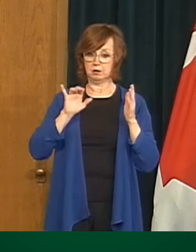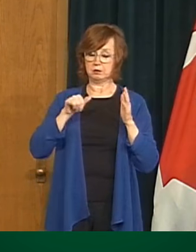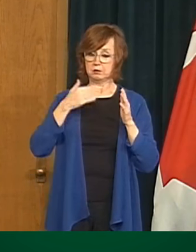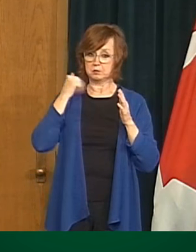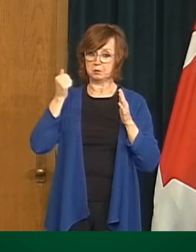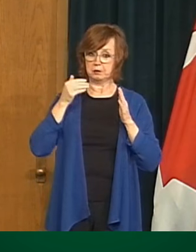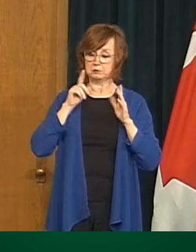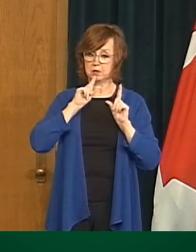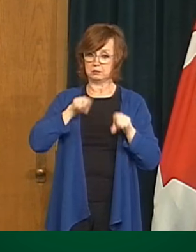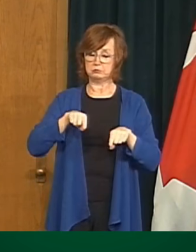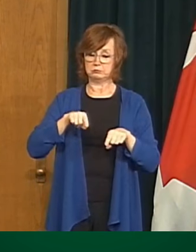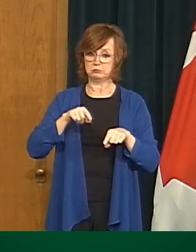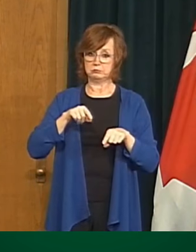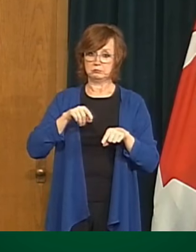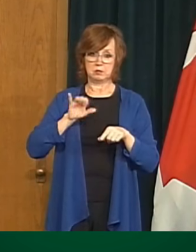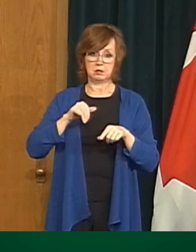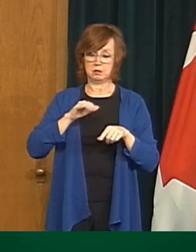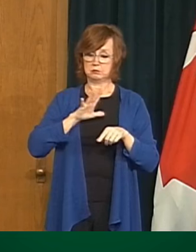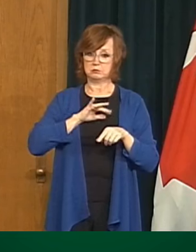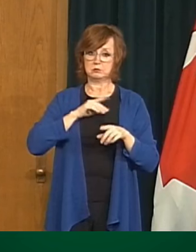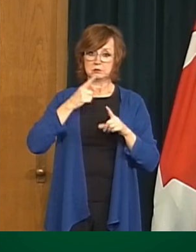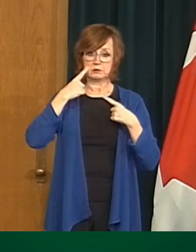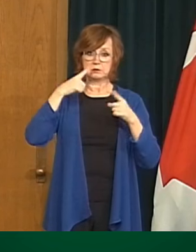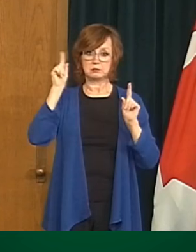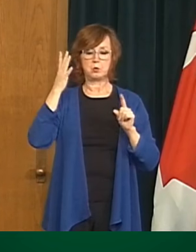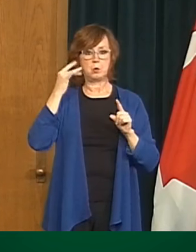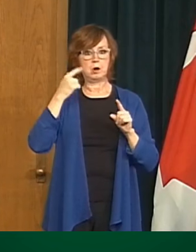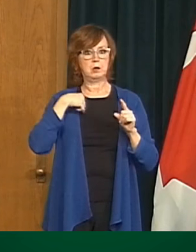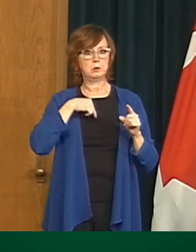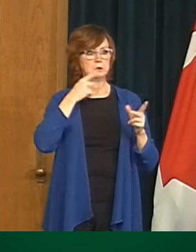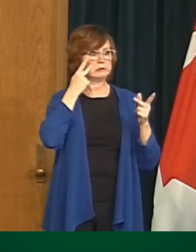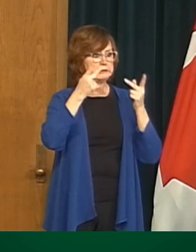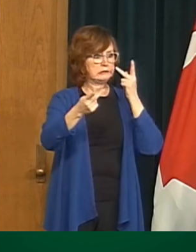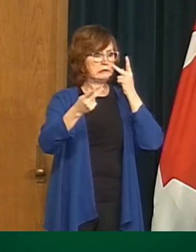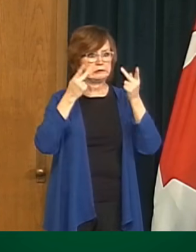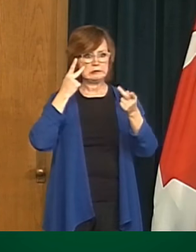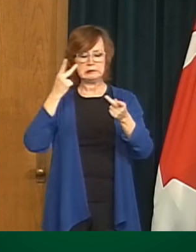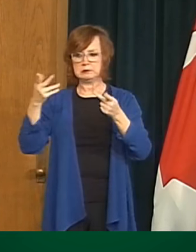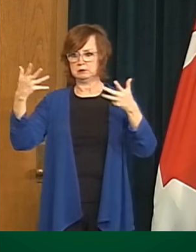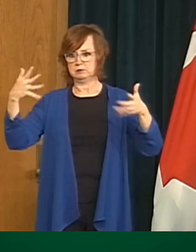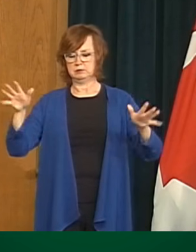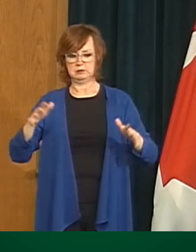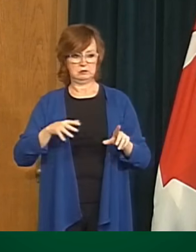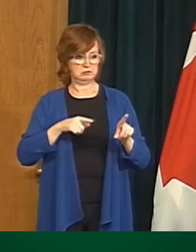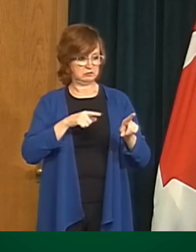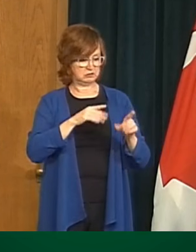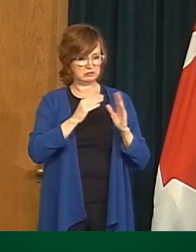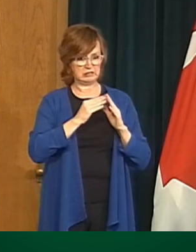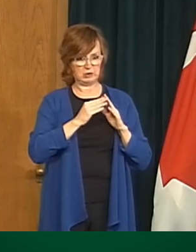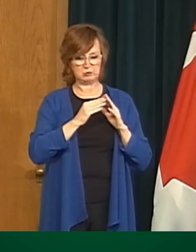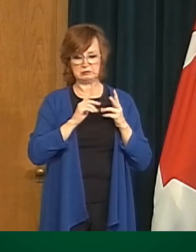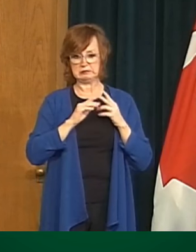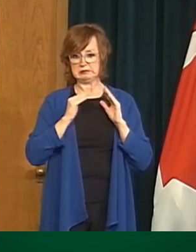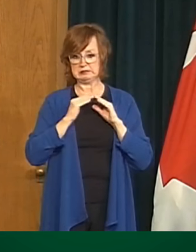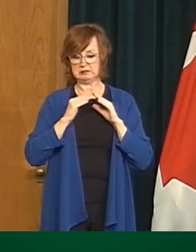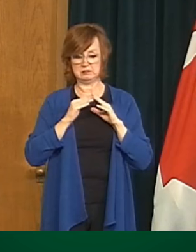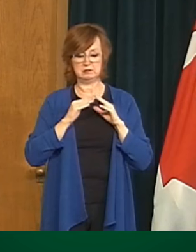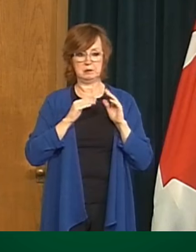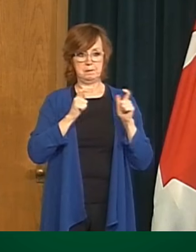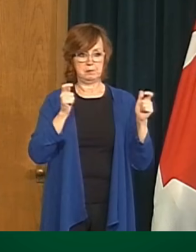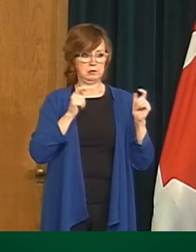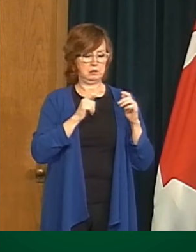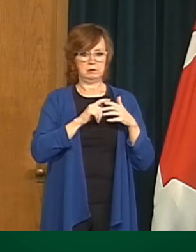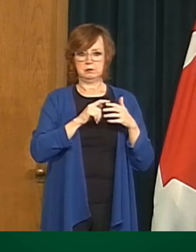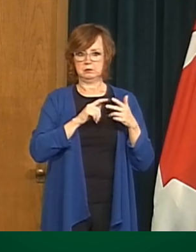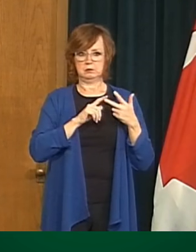Yes, it most certainly is. And we have seen municipalities across this province that are facing challenges, much like our small and